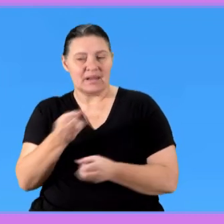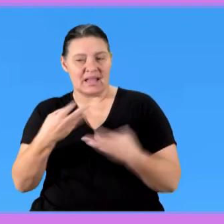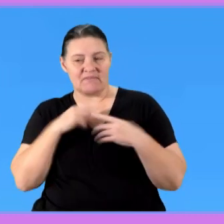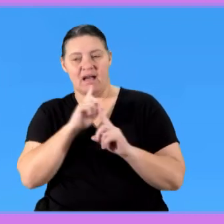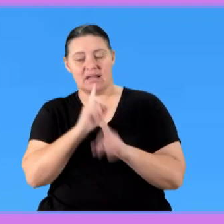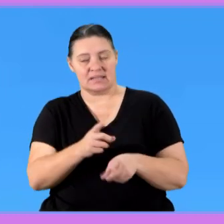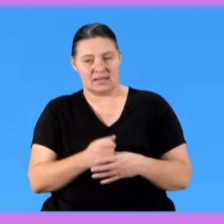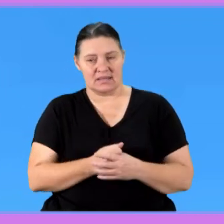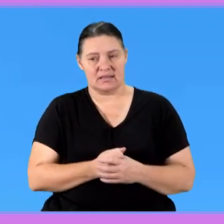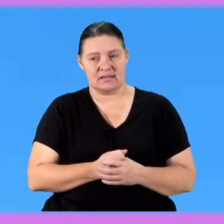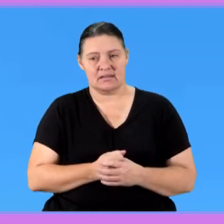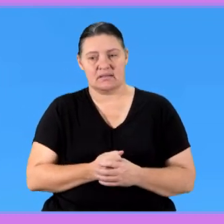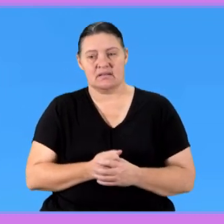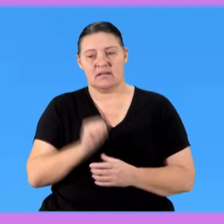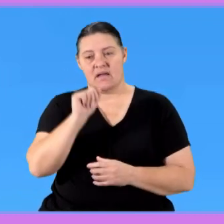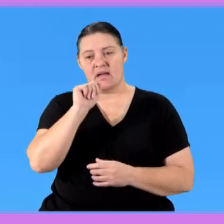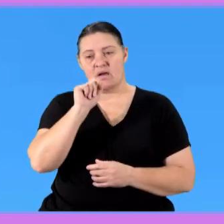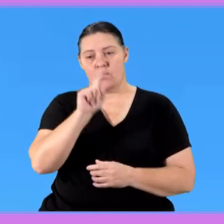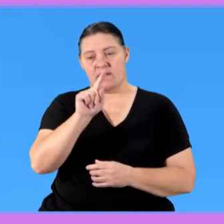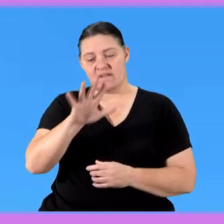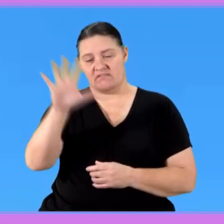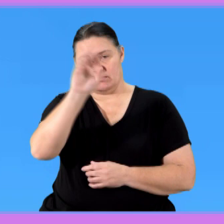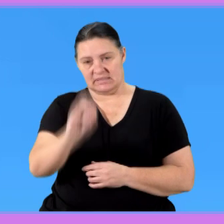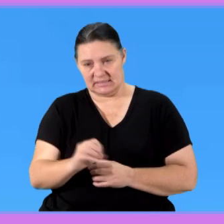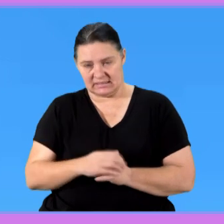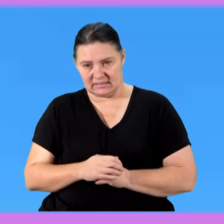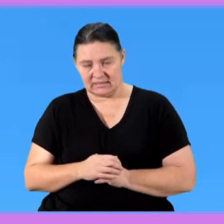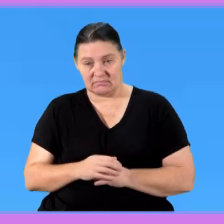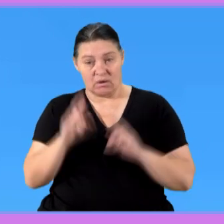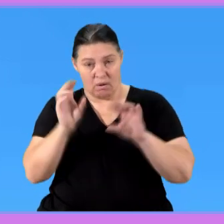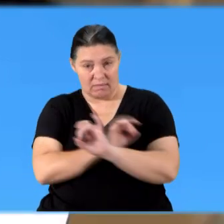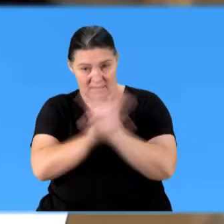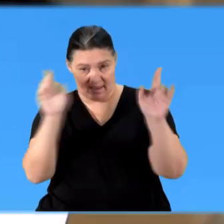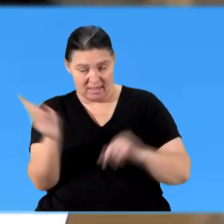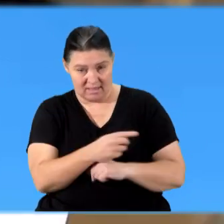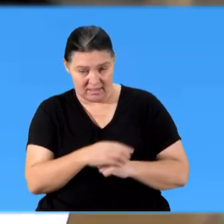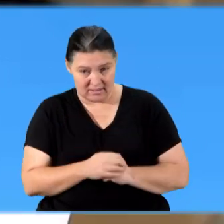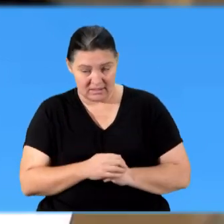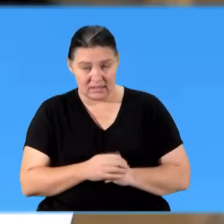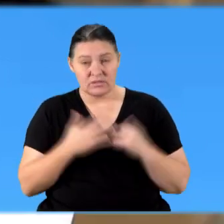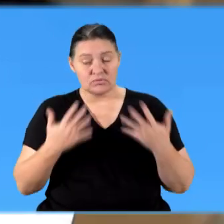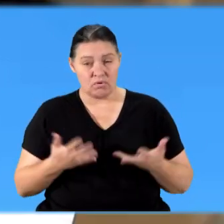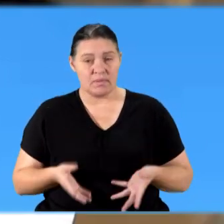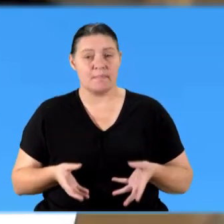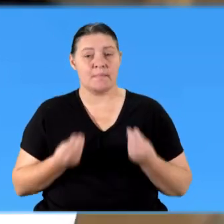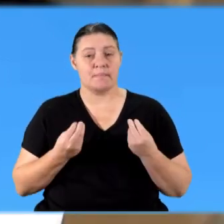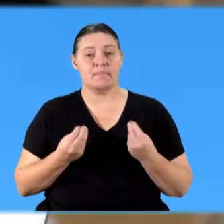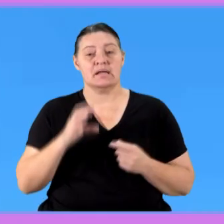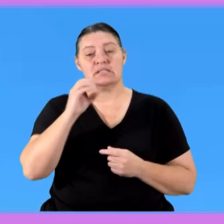will give us an answer of 15%. Guys, I hope that's clear to all of you. So I